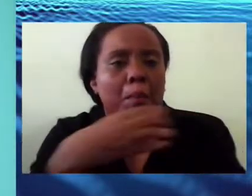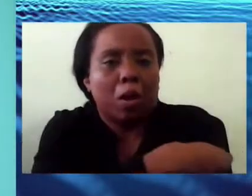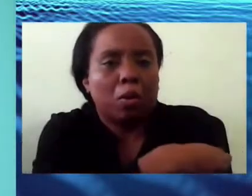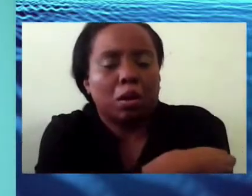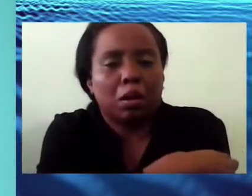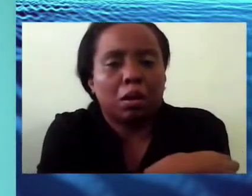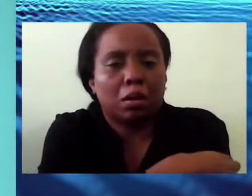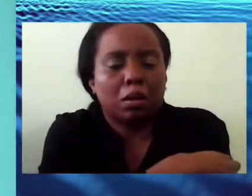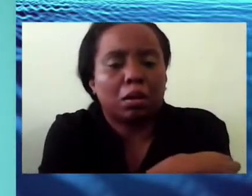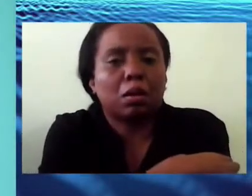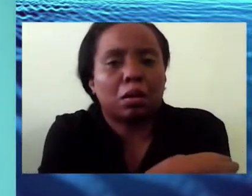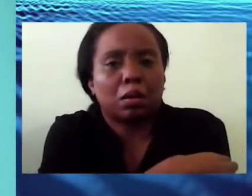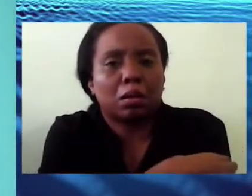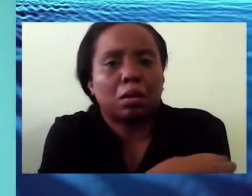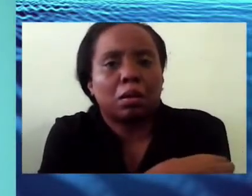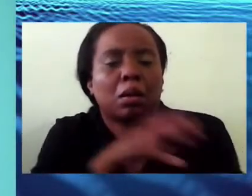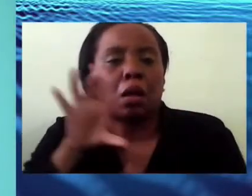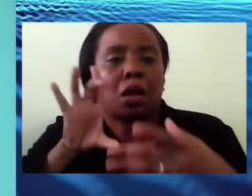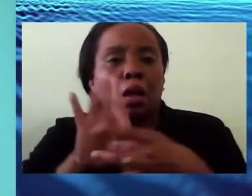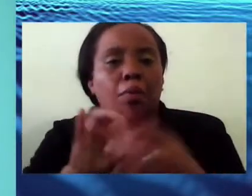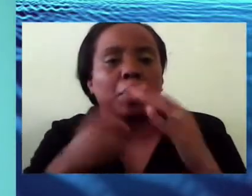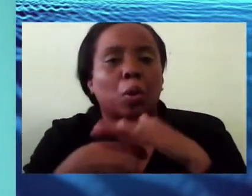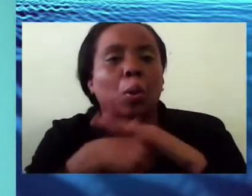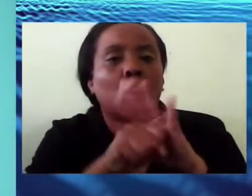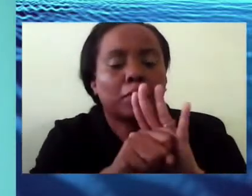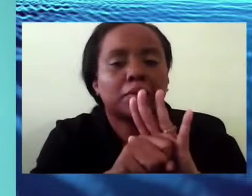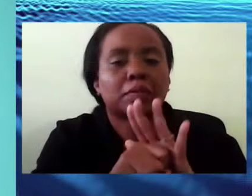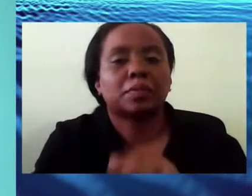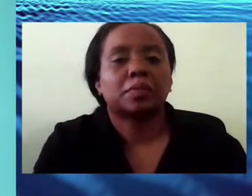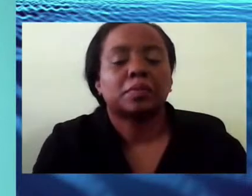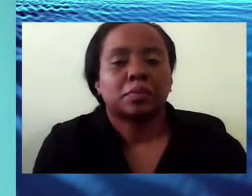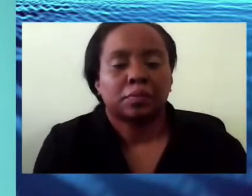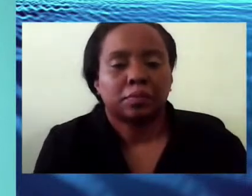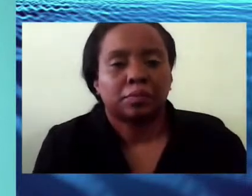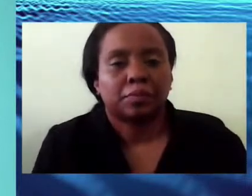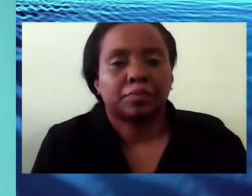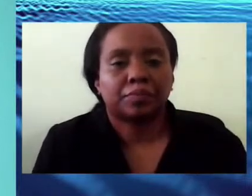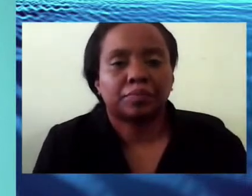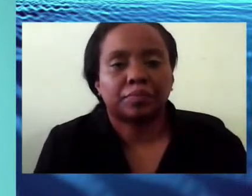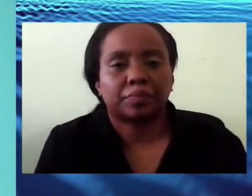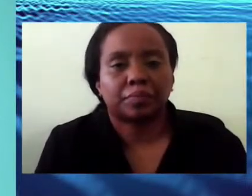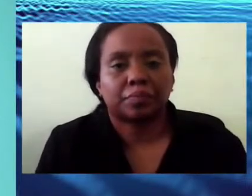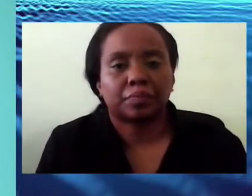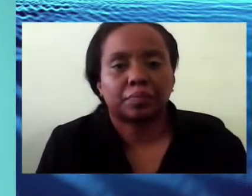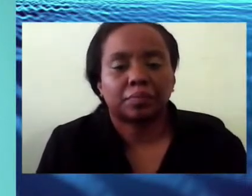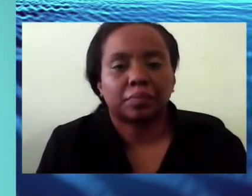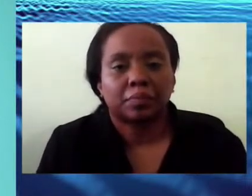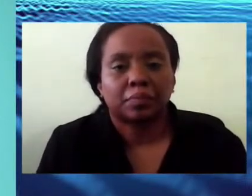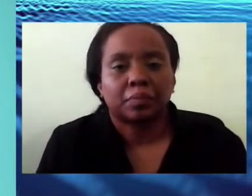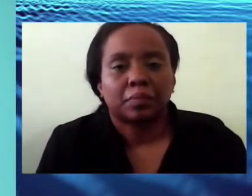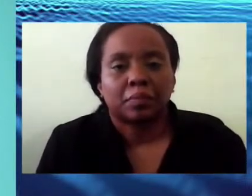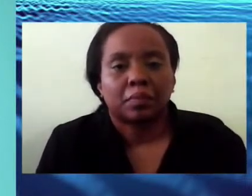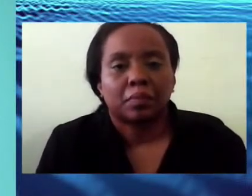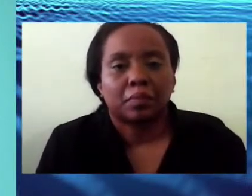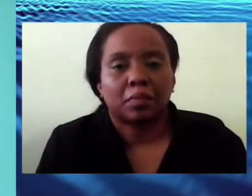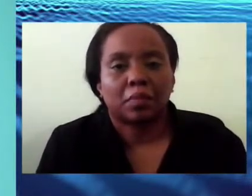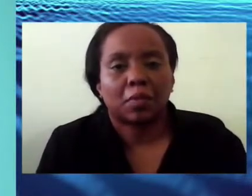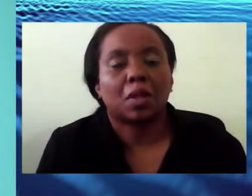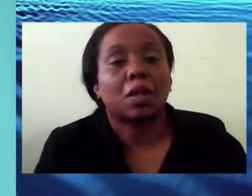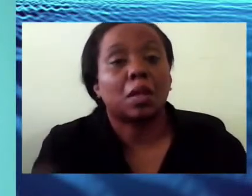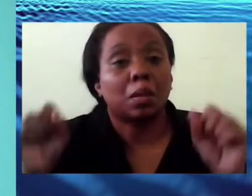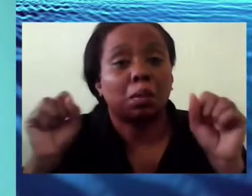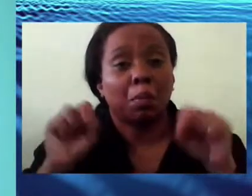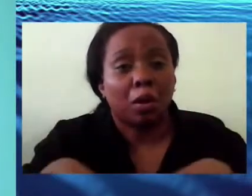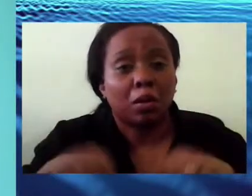our directives. As part of his remit, is there a possibility that the leadership personnel of